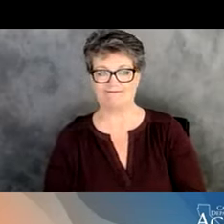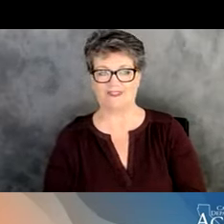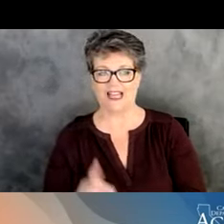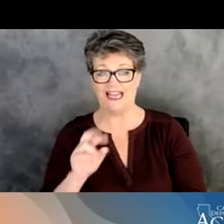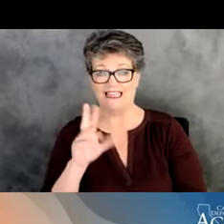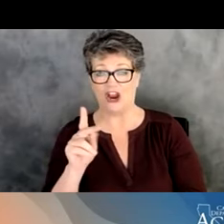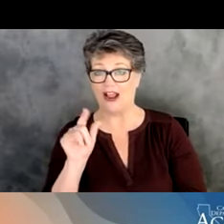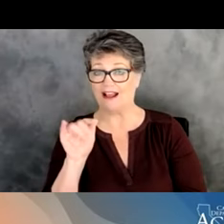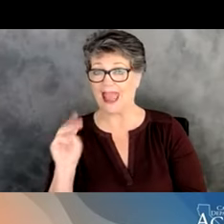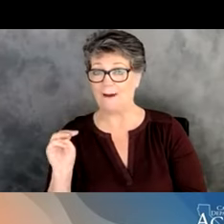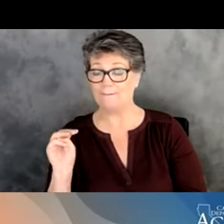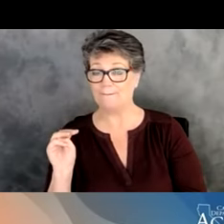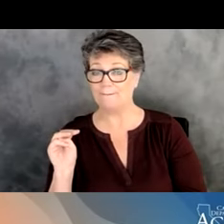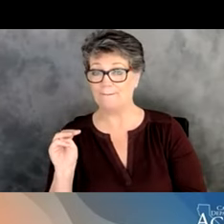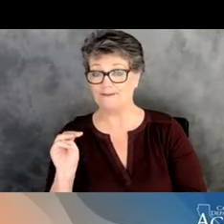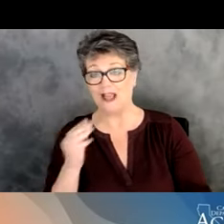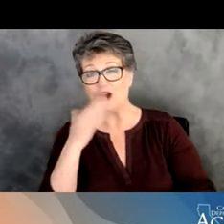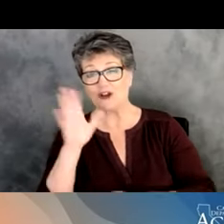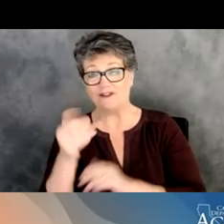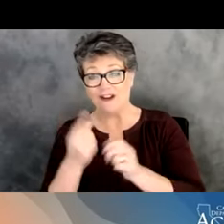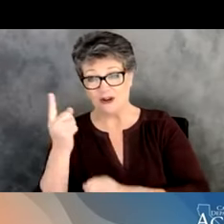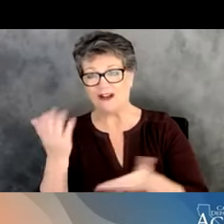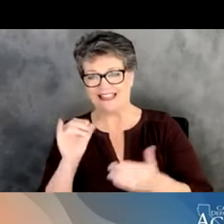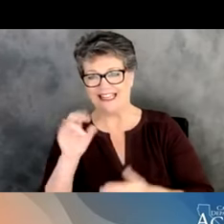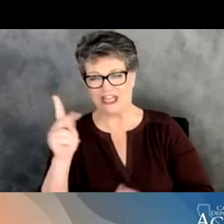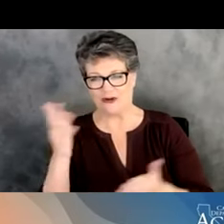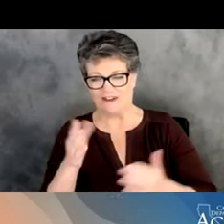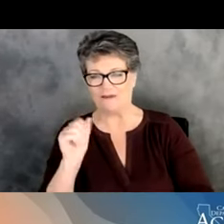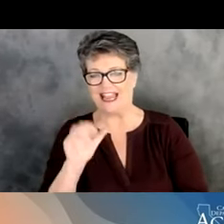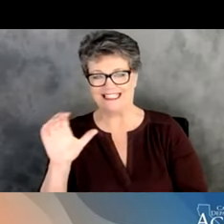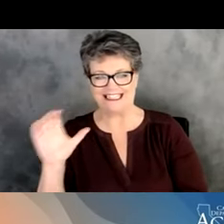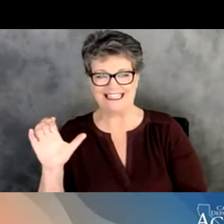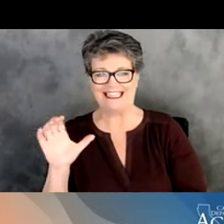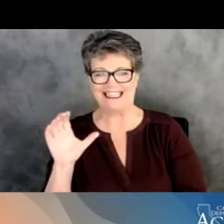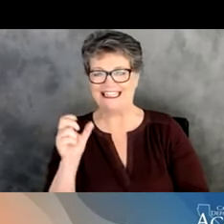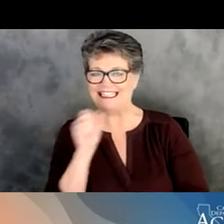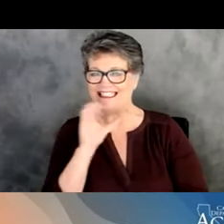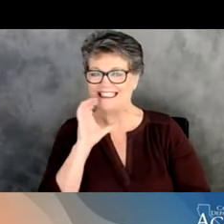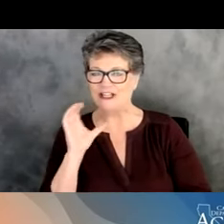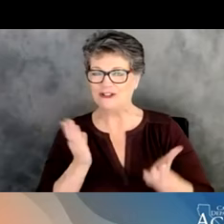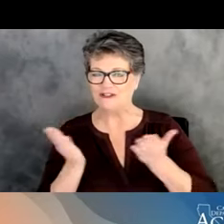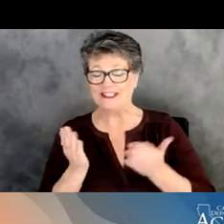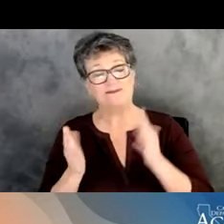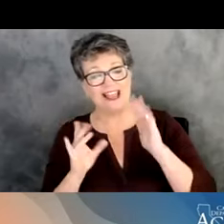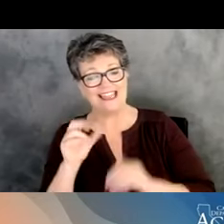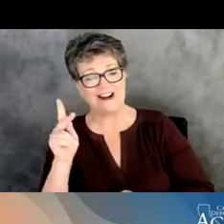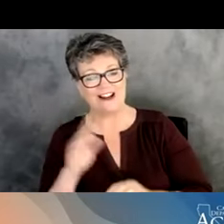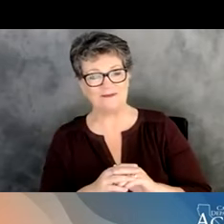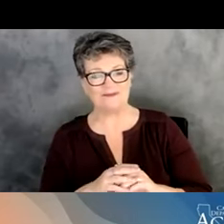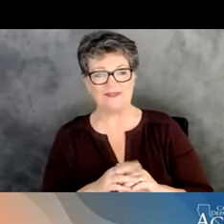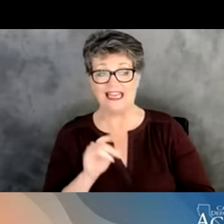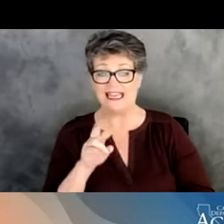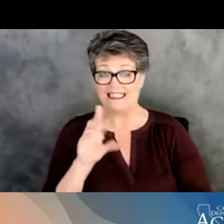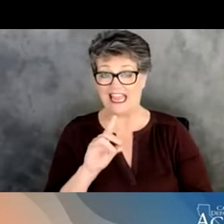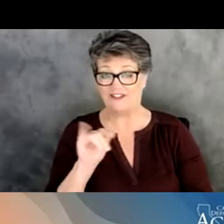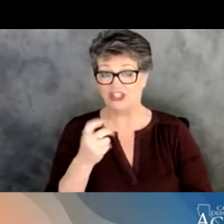Derek Lamb. Good afternoon, everyone. This is Derek Lamb from ACCC Senior Services. Hi, Derek. Do we have